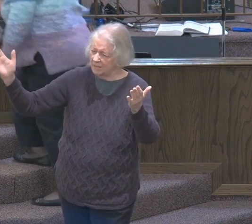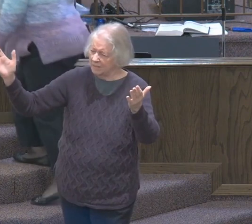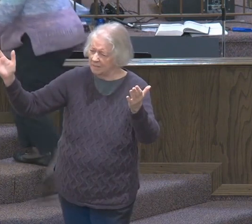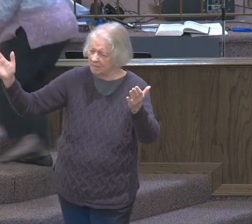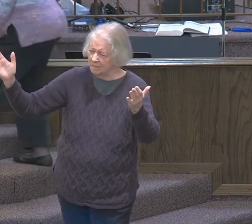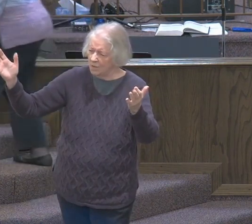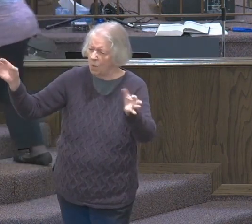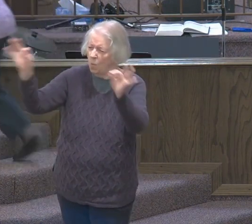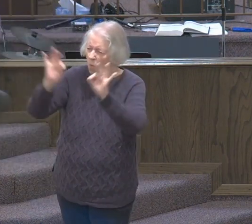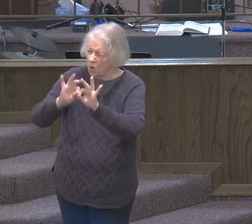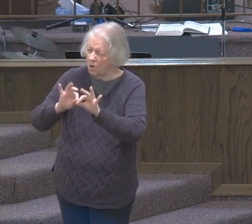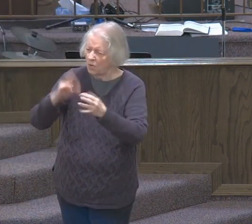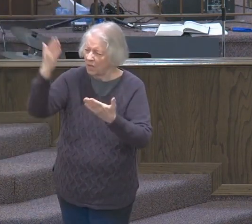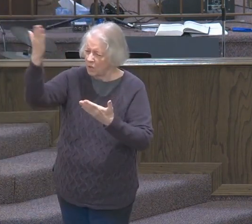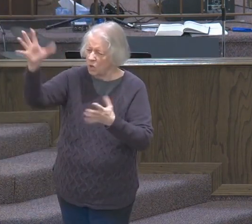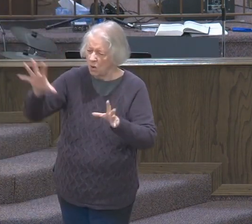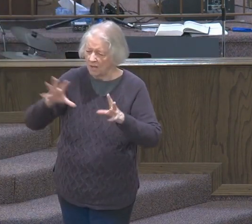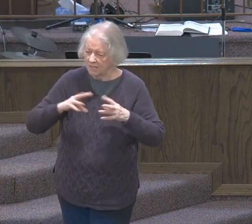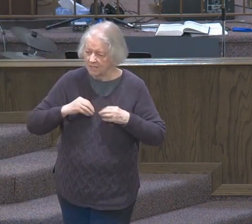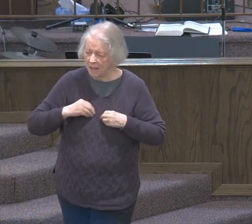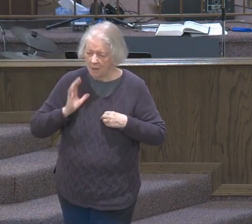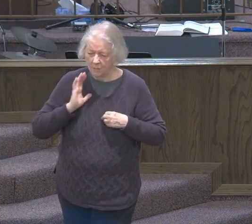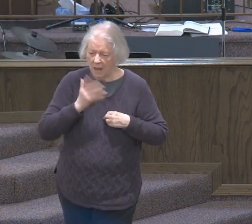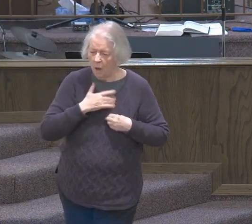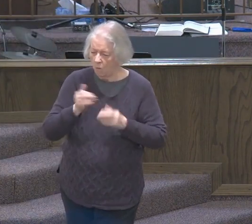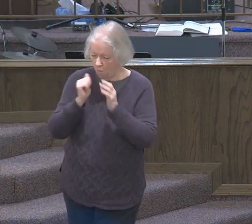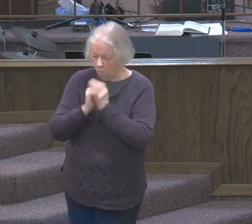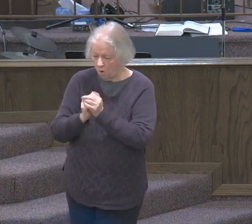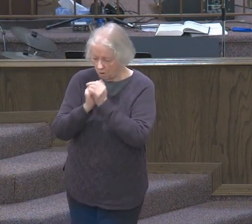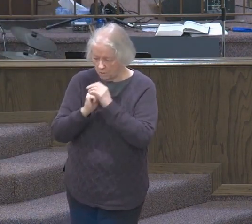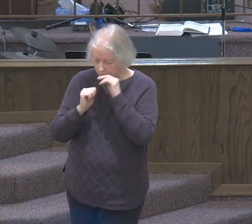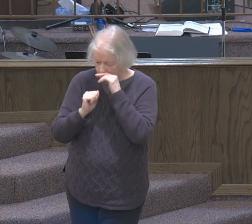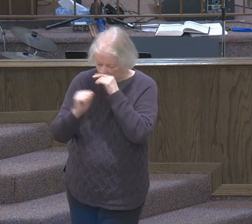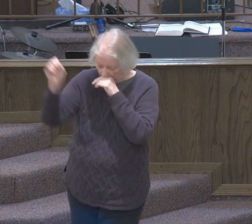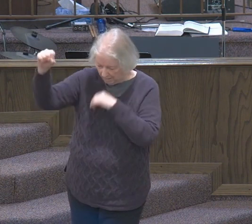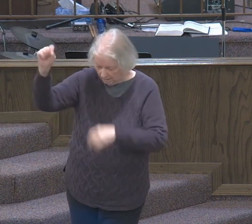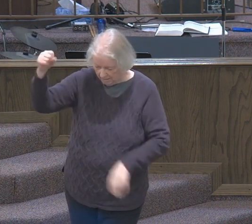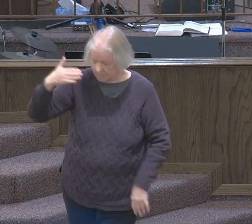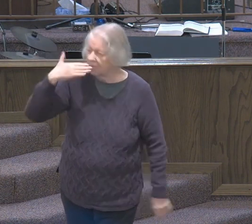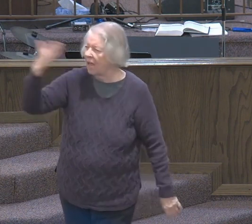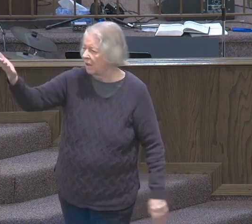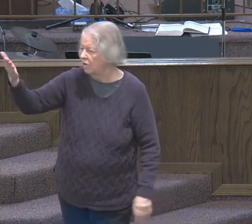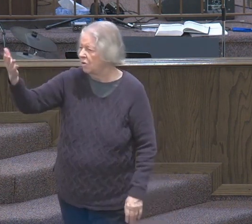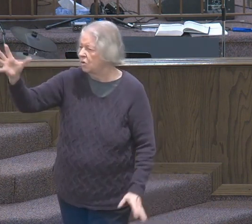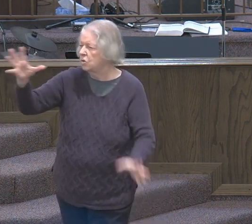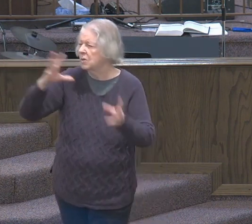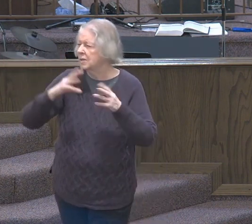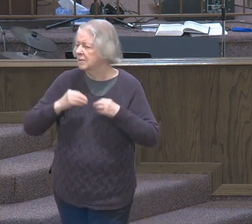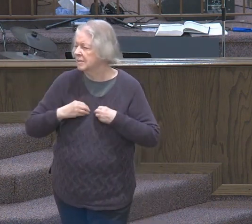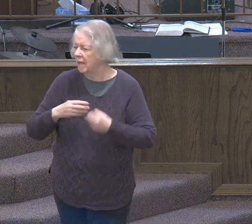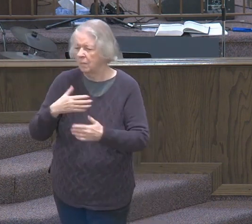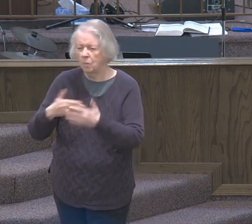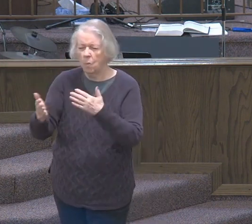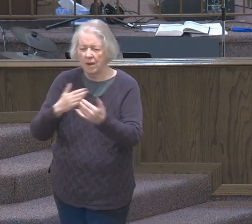you. God, you accept our worship in whatever way we offer it when we worship. God, thank you for that. As weak as I may